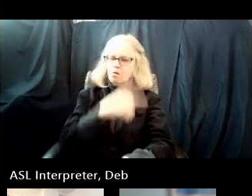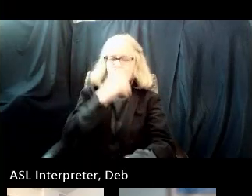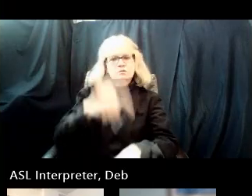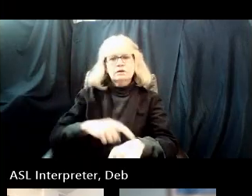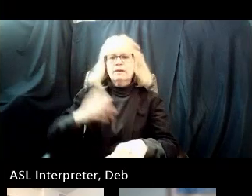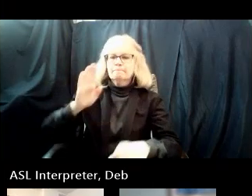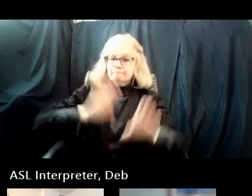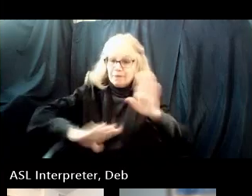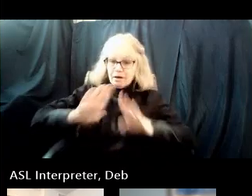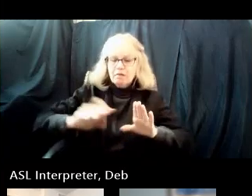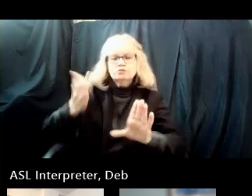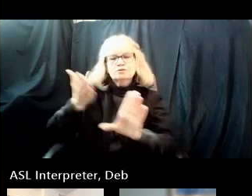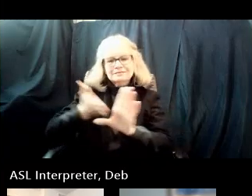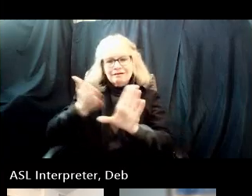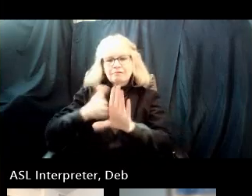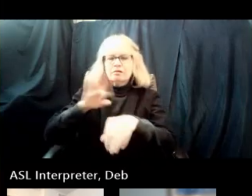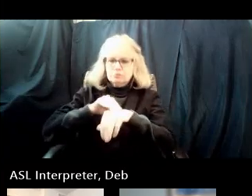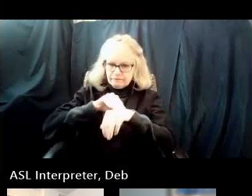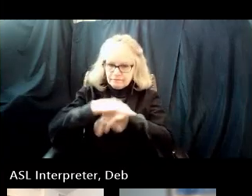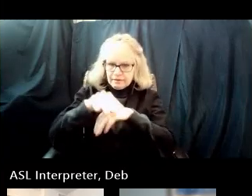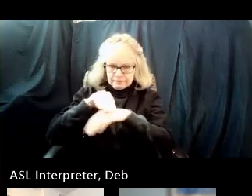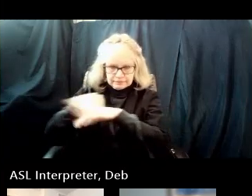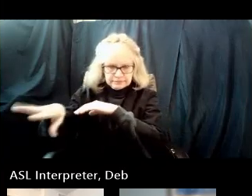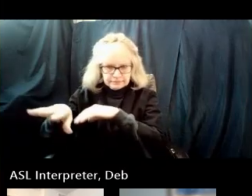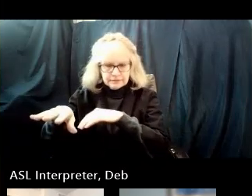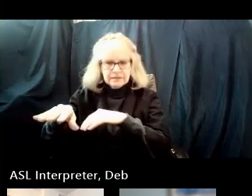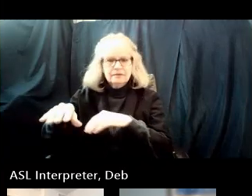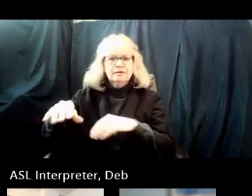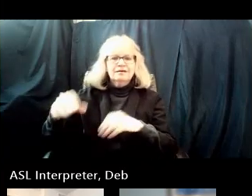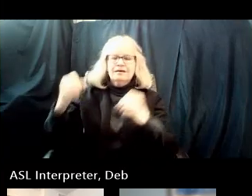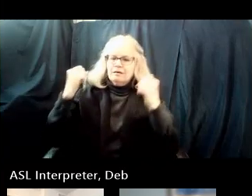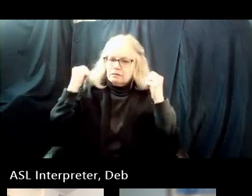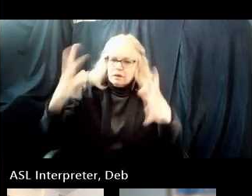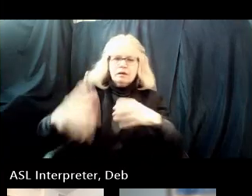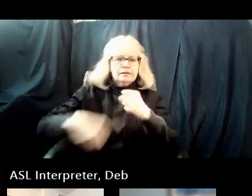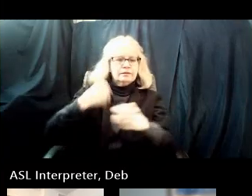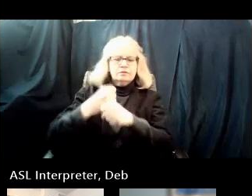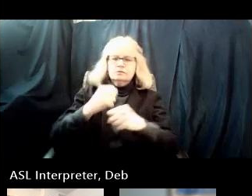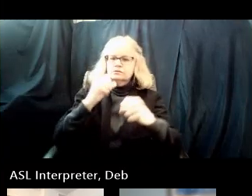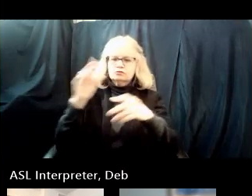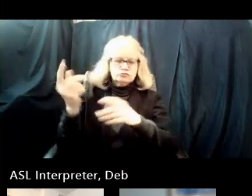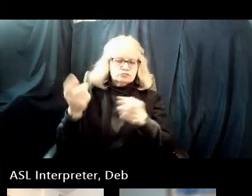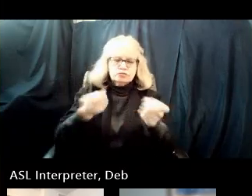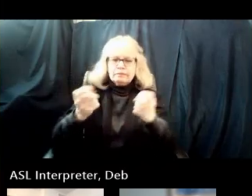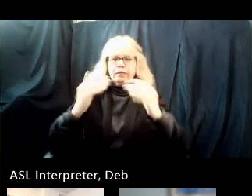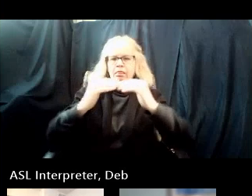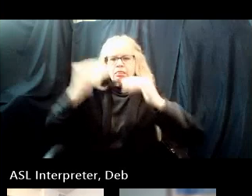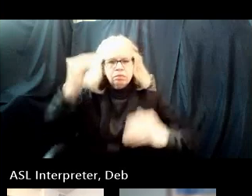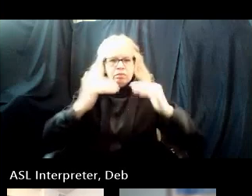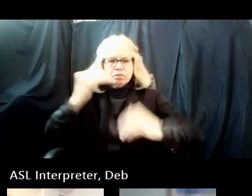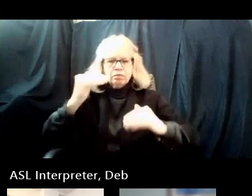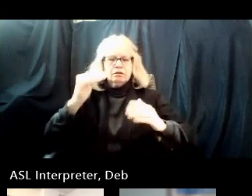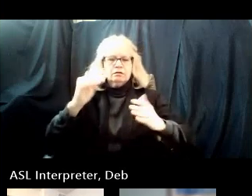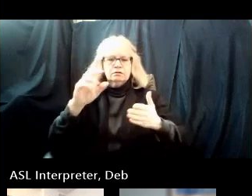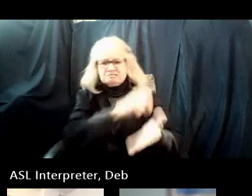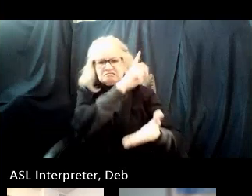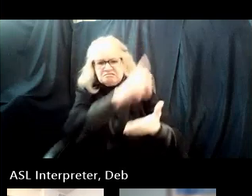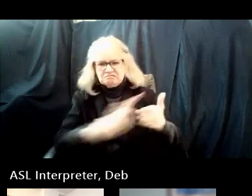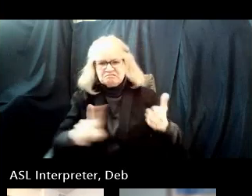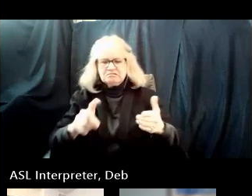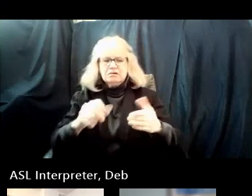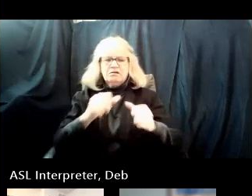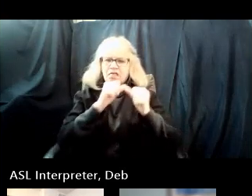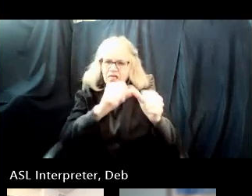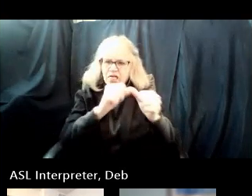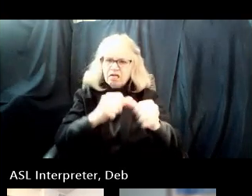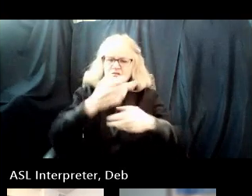and psychological effects. Decades of unequal treatment, discrimination, and chronic stress have